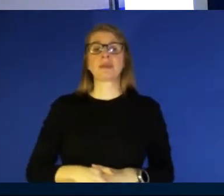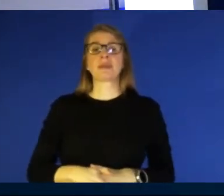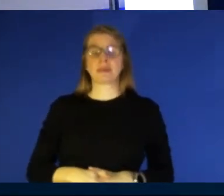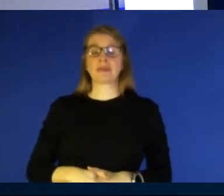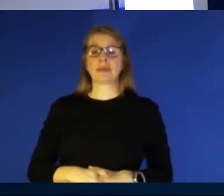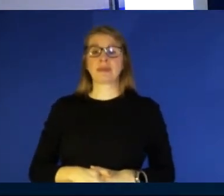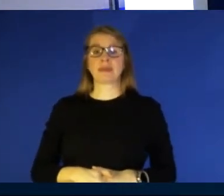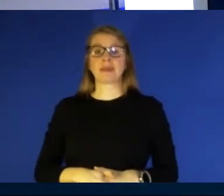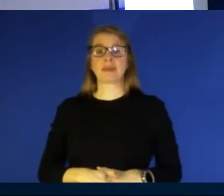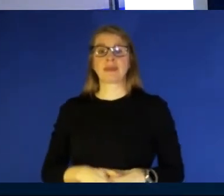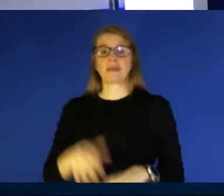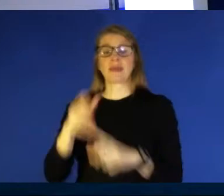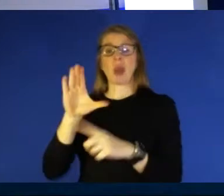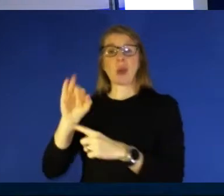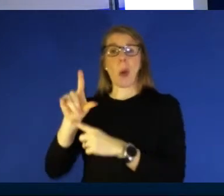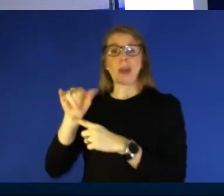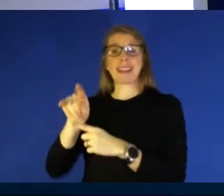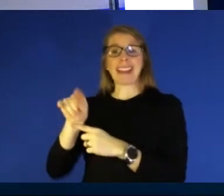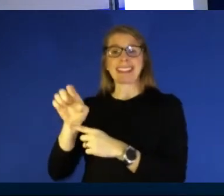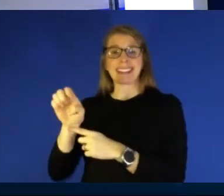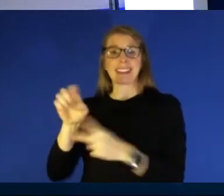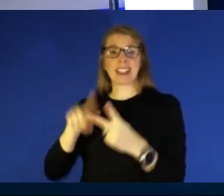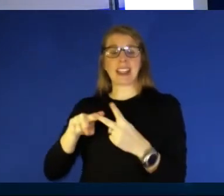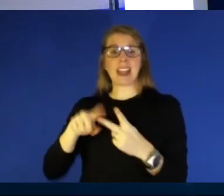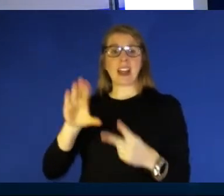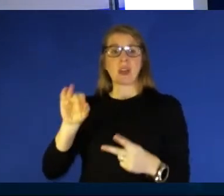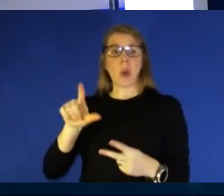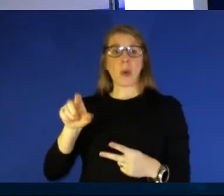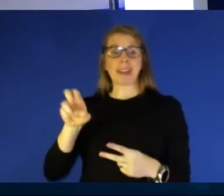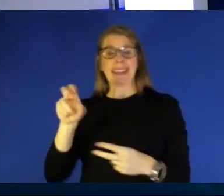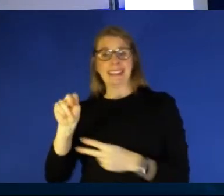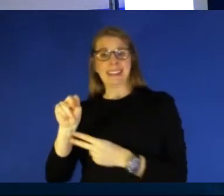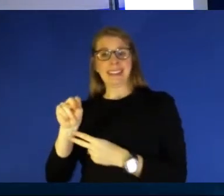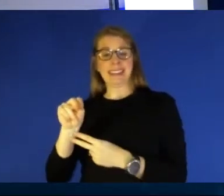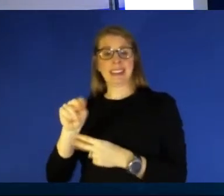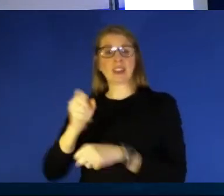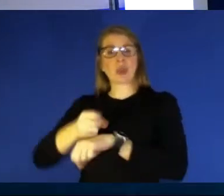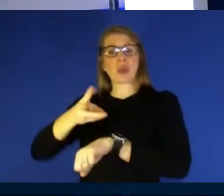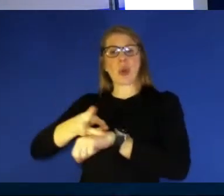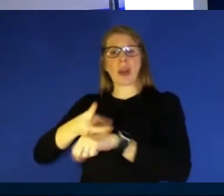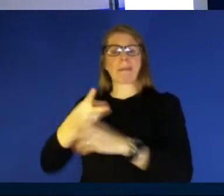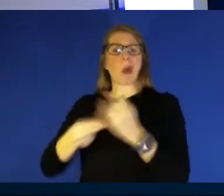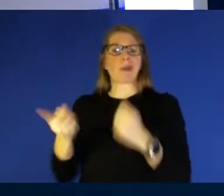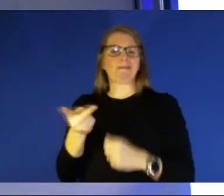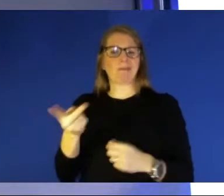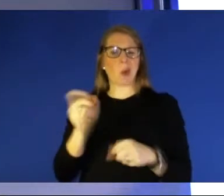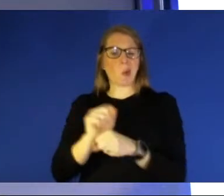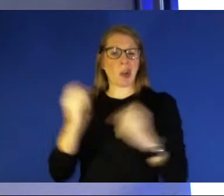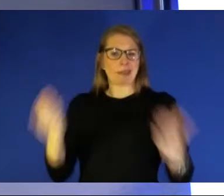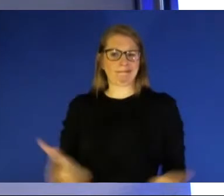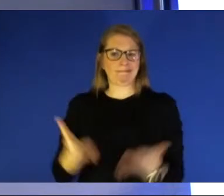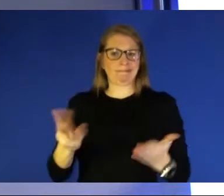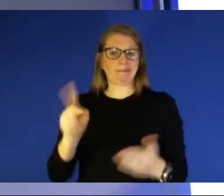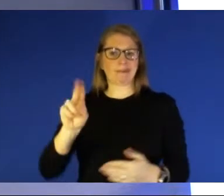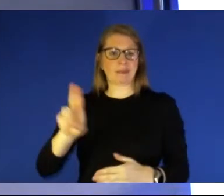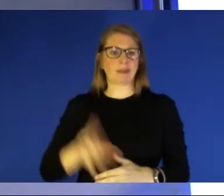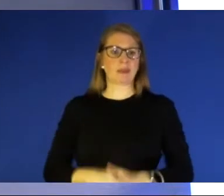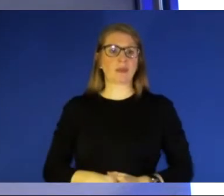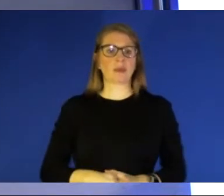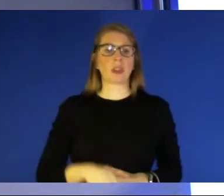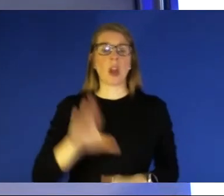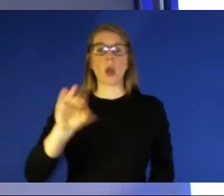system, and Colleen Booz Dittrich, a social worker in the health system's continuum of care. As I want to start with